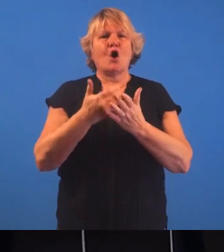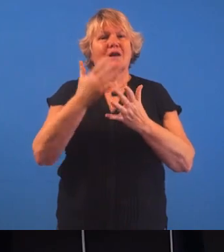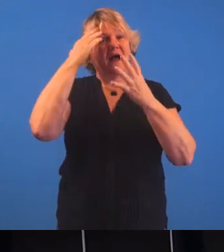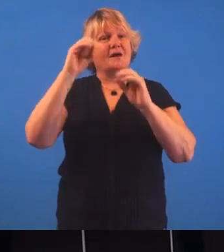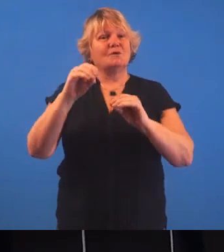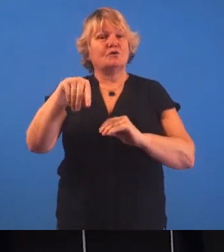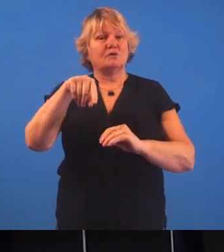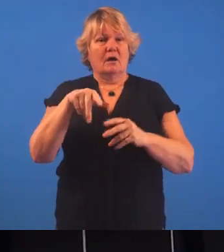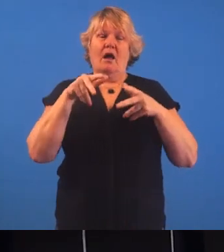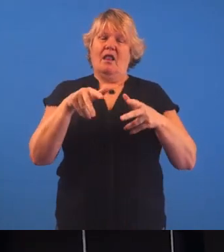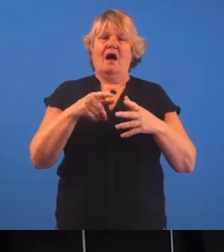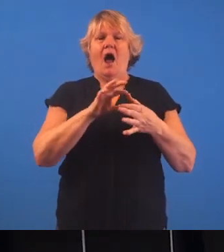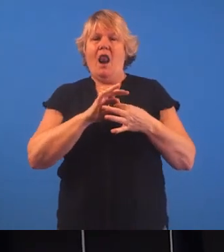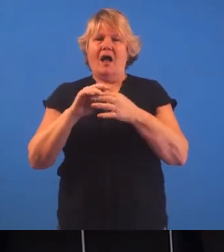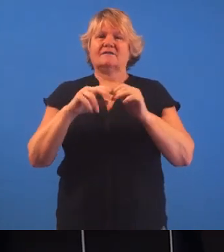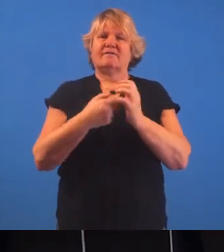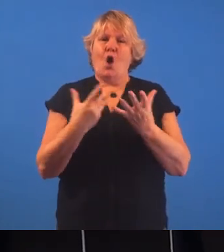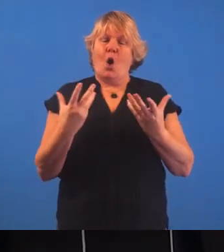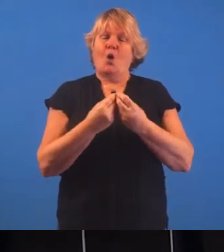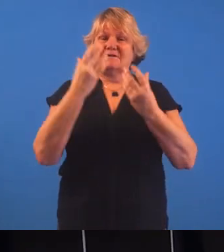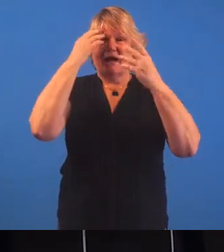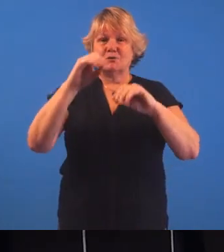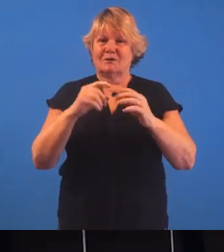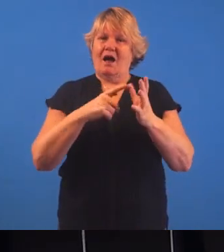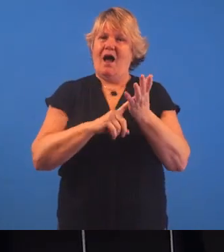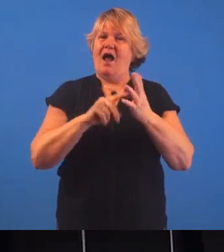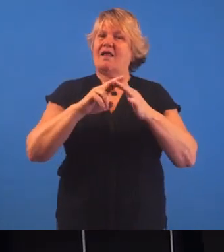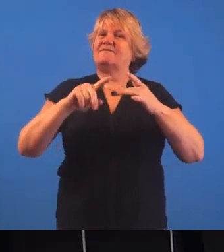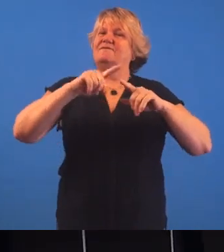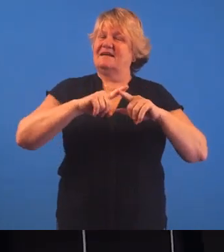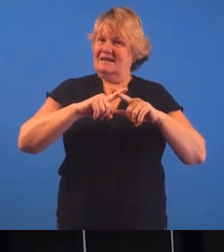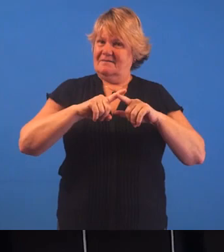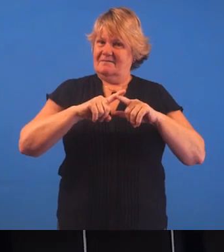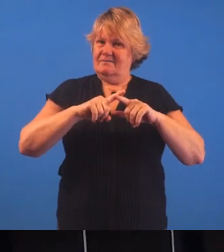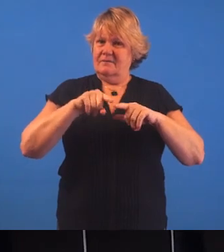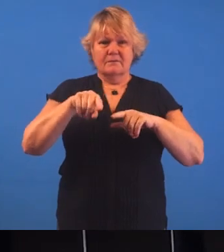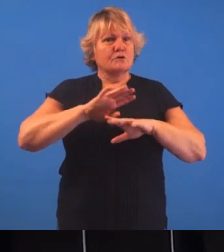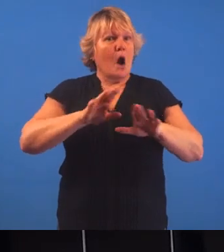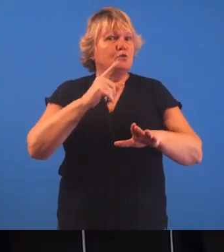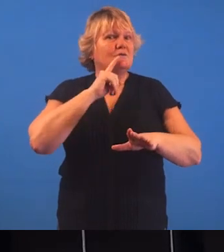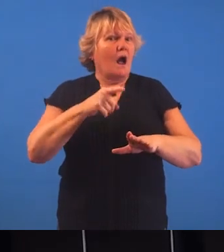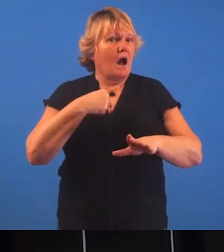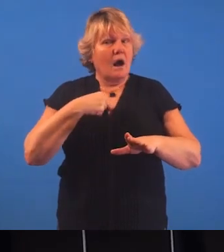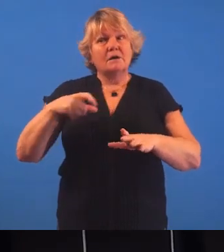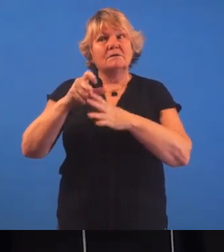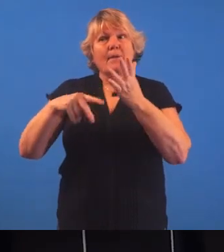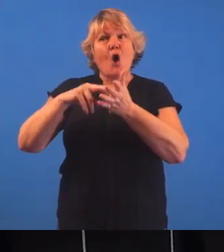government's white paper on education for the Alliance for Inclusive Education or ALFI.